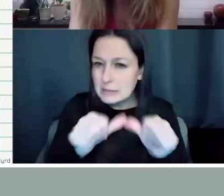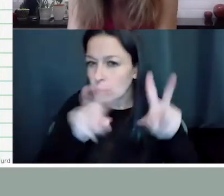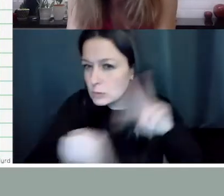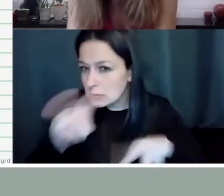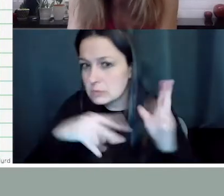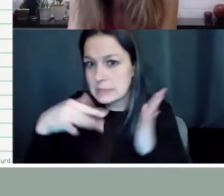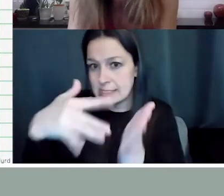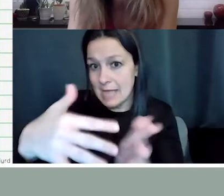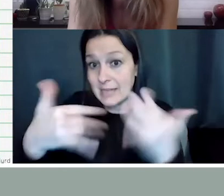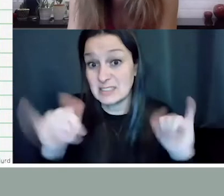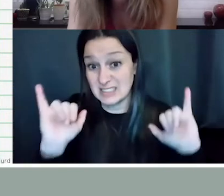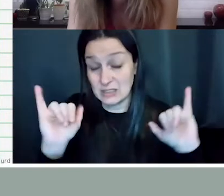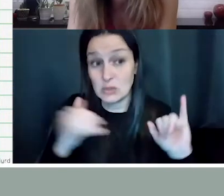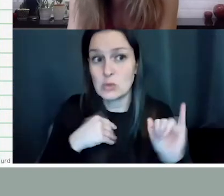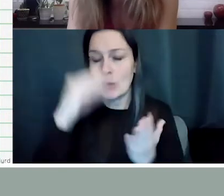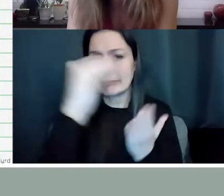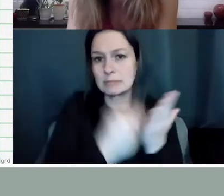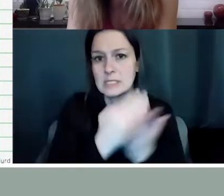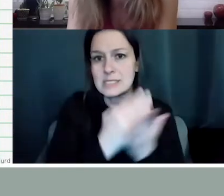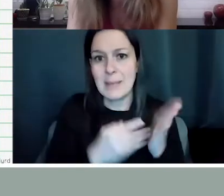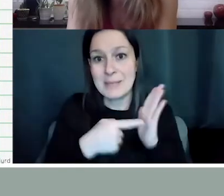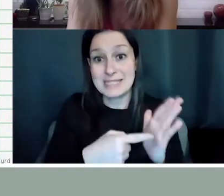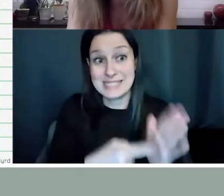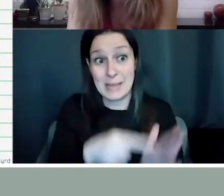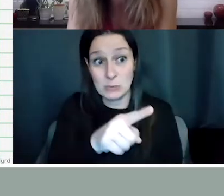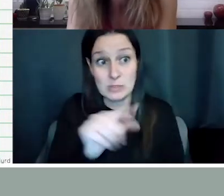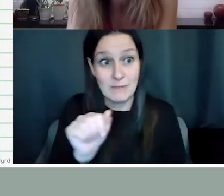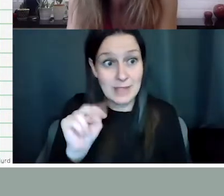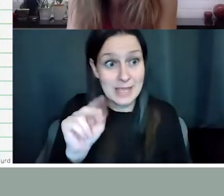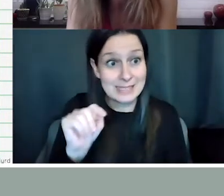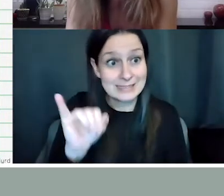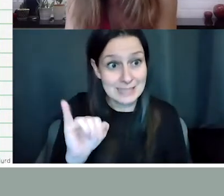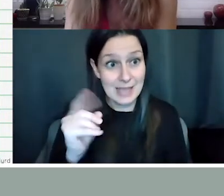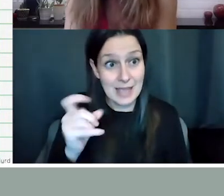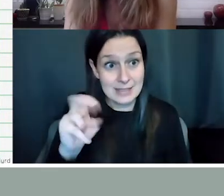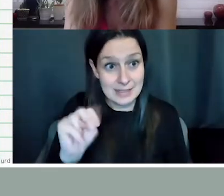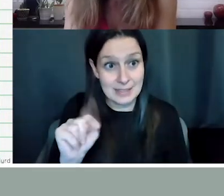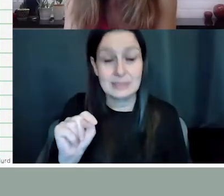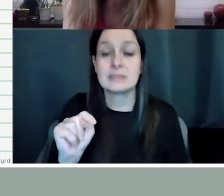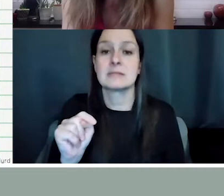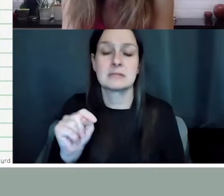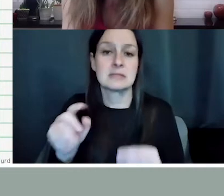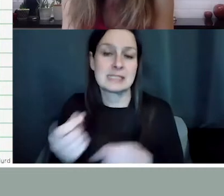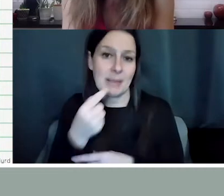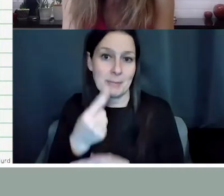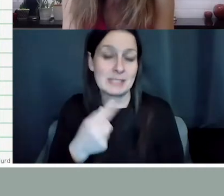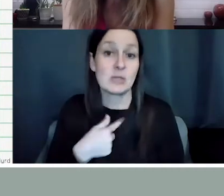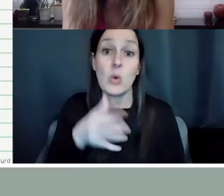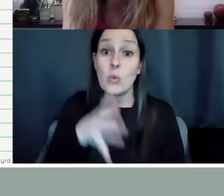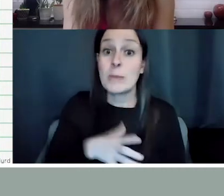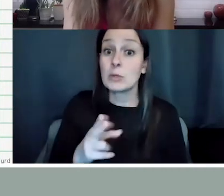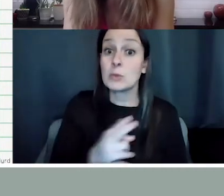it. And so I listed a few examples of antioxidant supplements. Women who are using